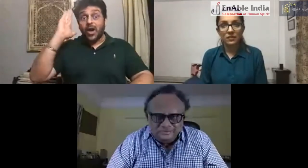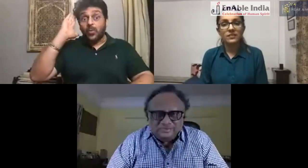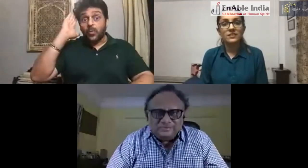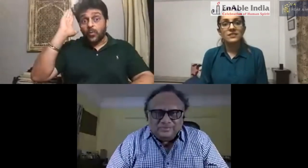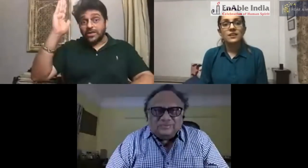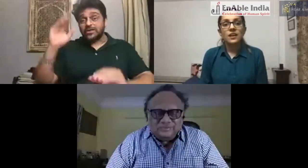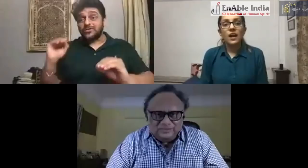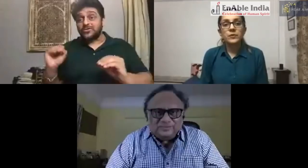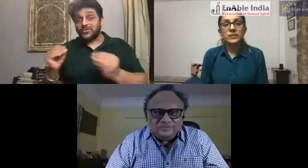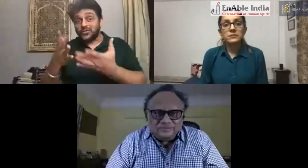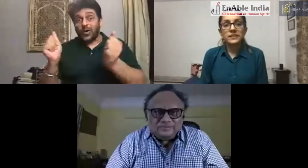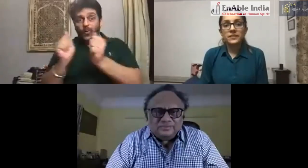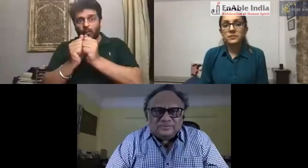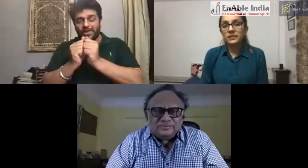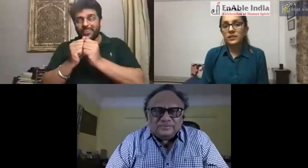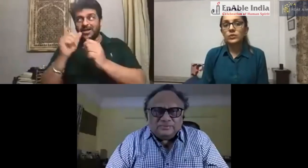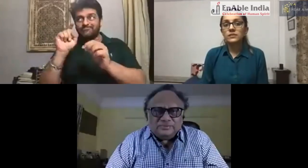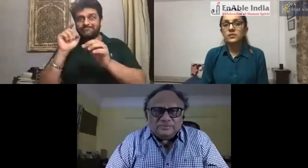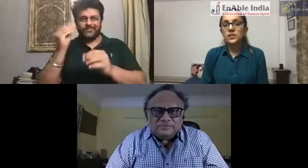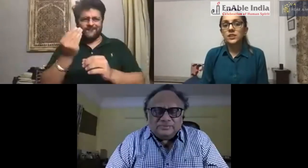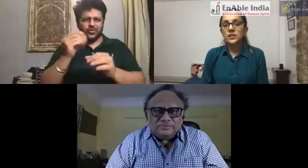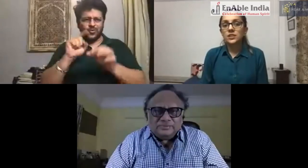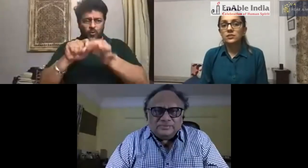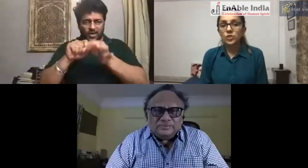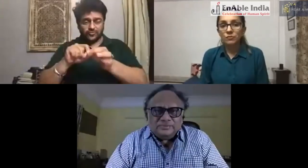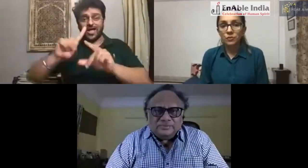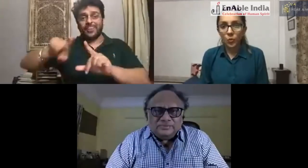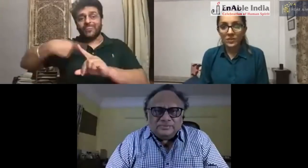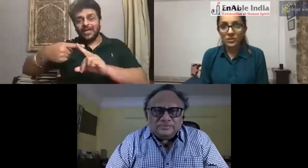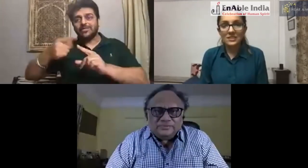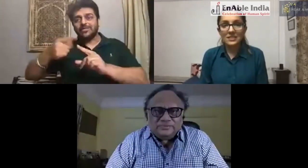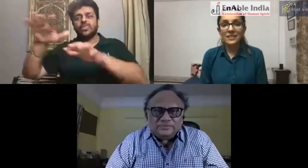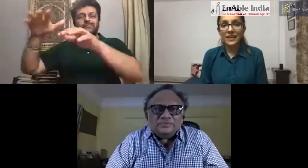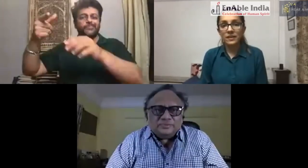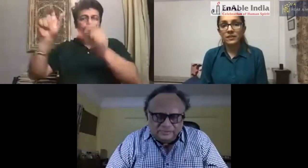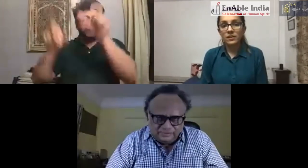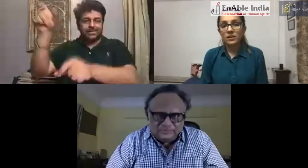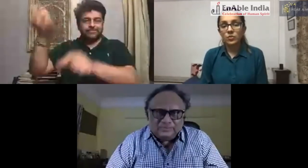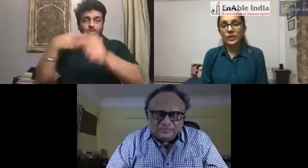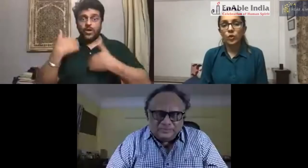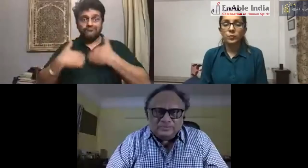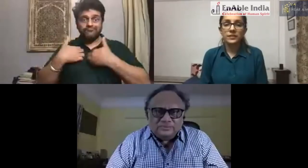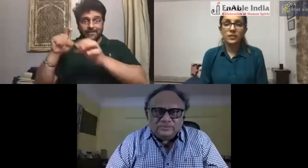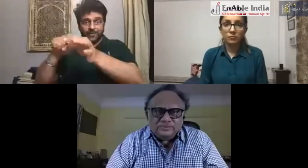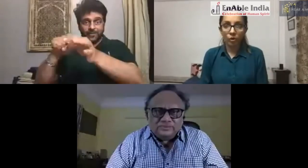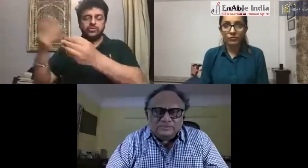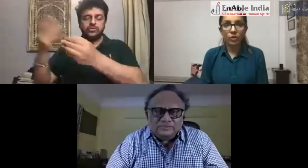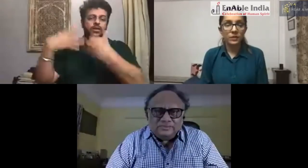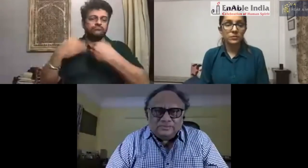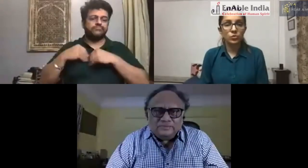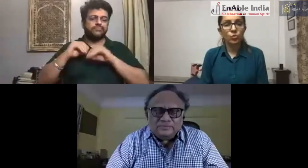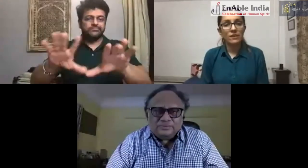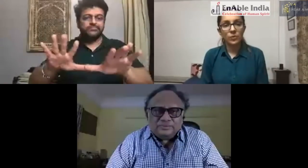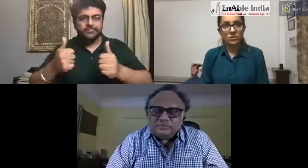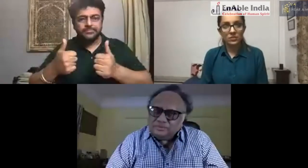meet her. I will be beginning with a few questions, and then we'll open the floor for